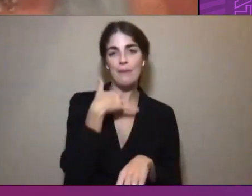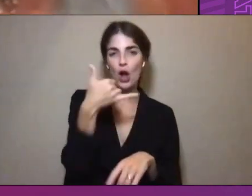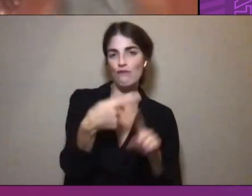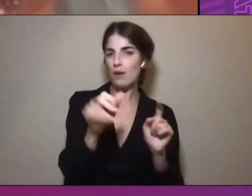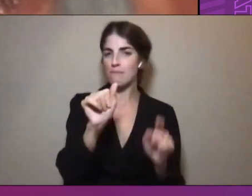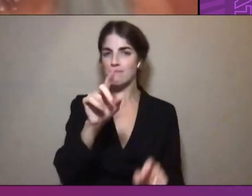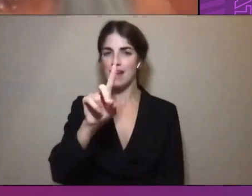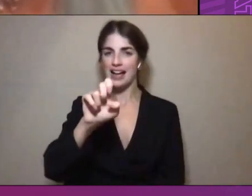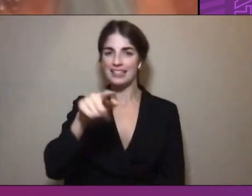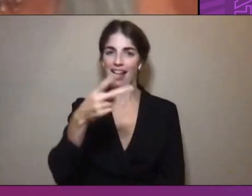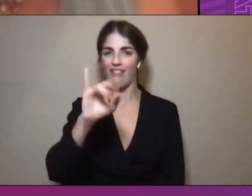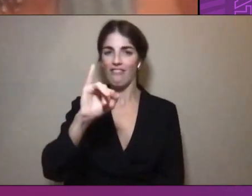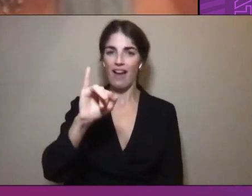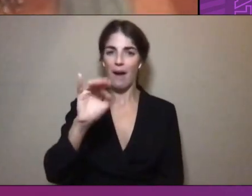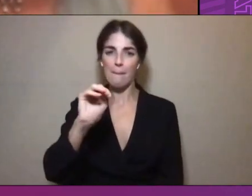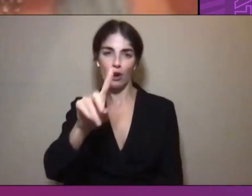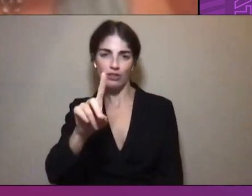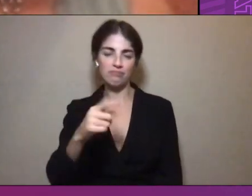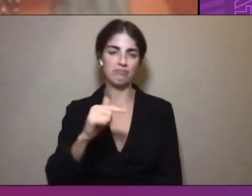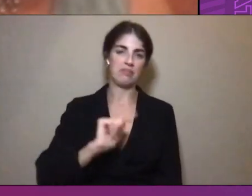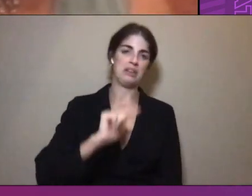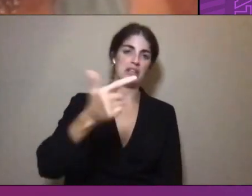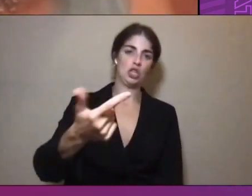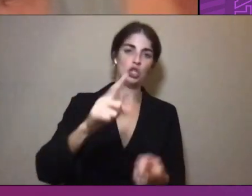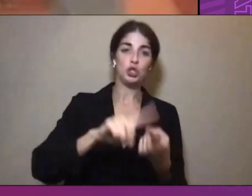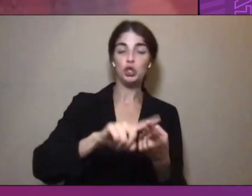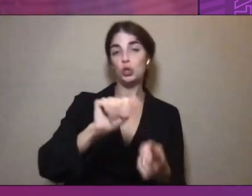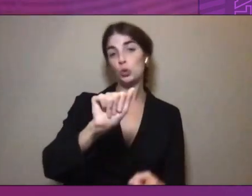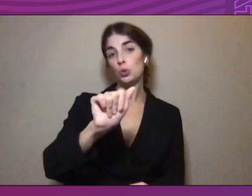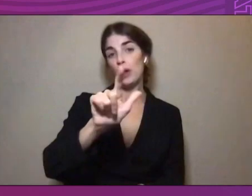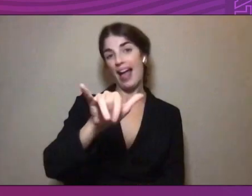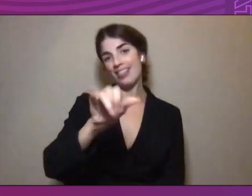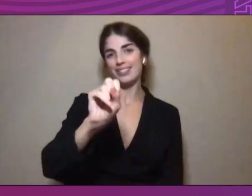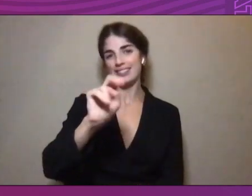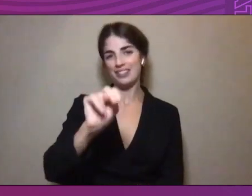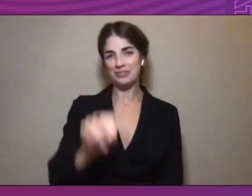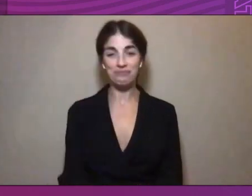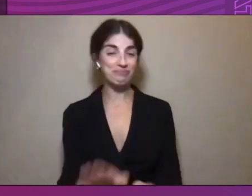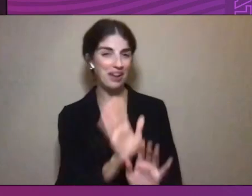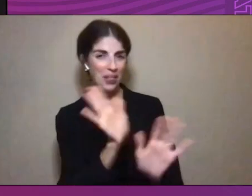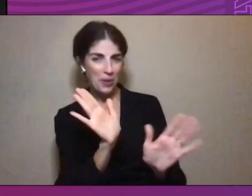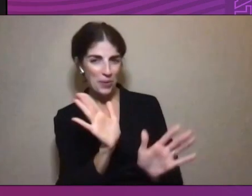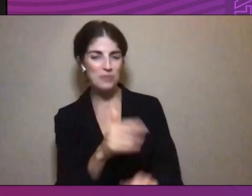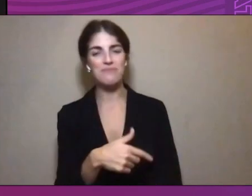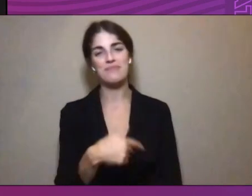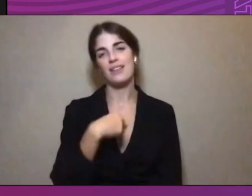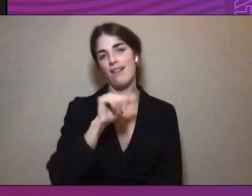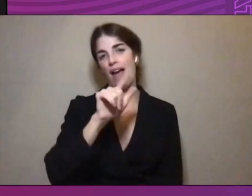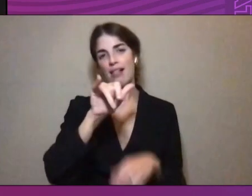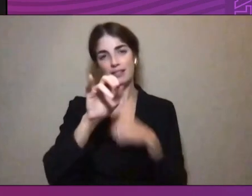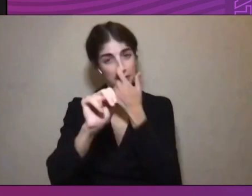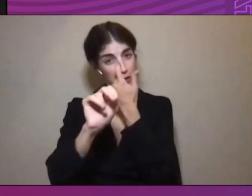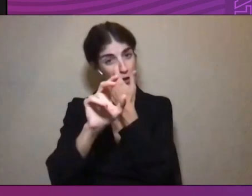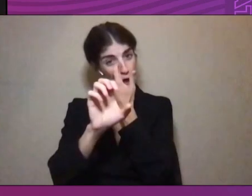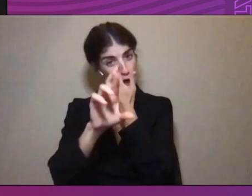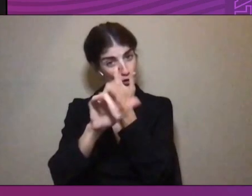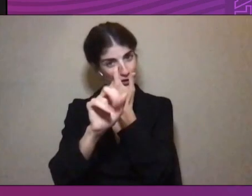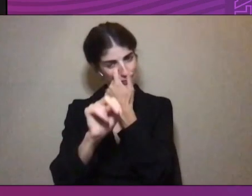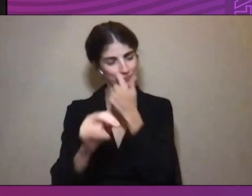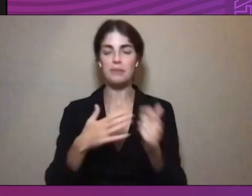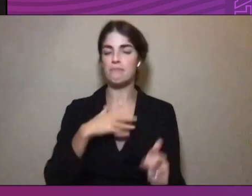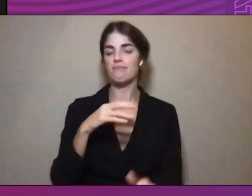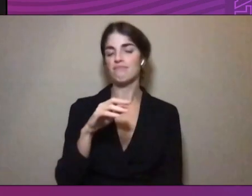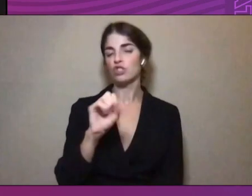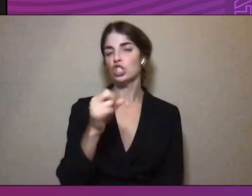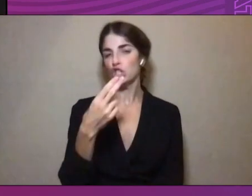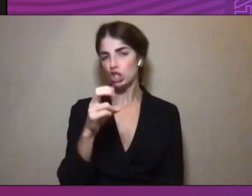Maryland. I'll pass it on to Allison. Hello, my name is Allison Curran. My pronouns are she, her,